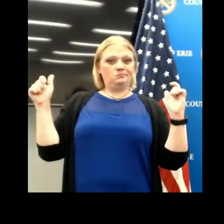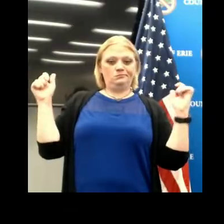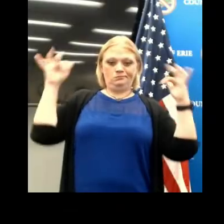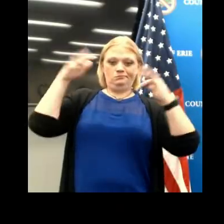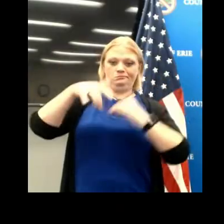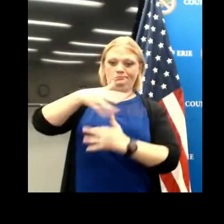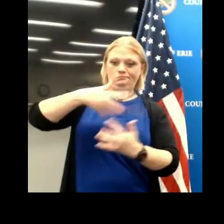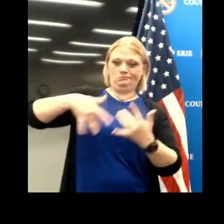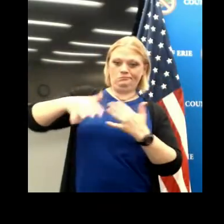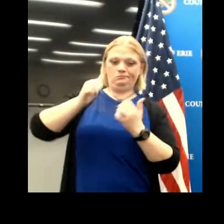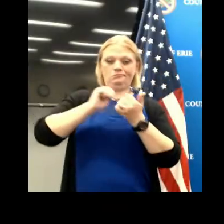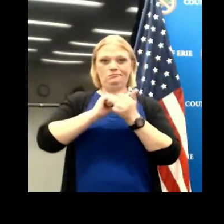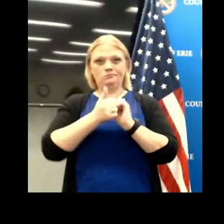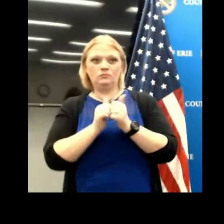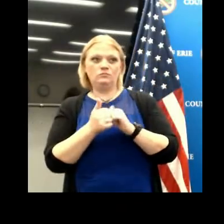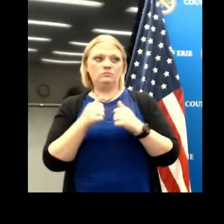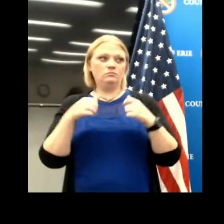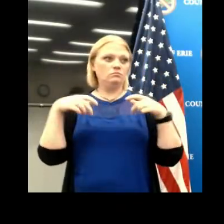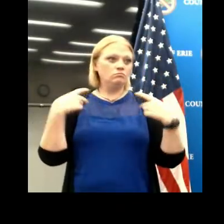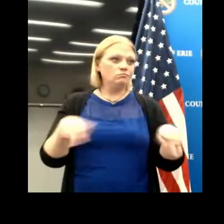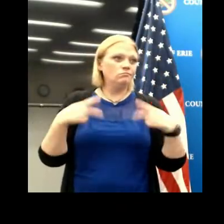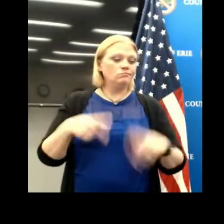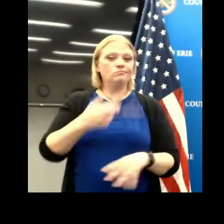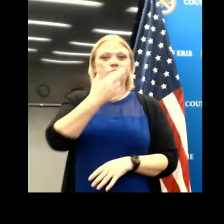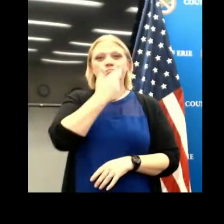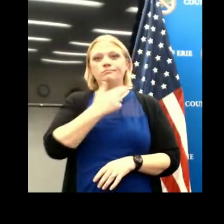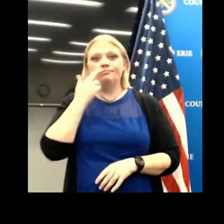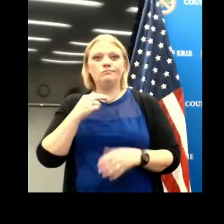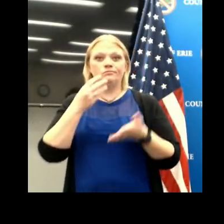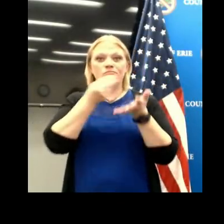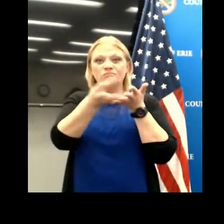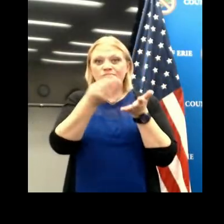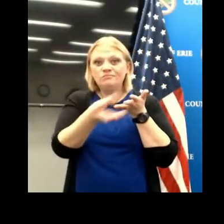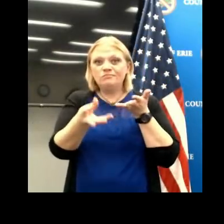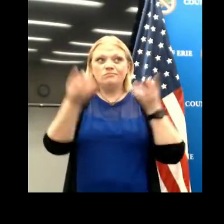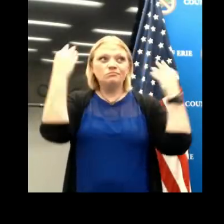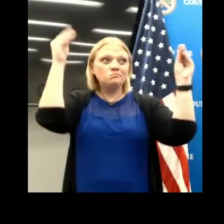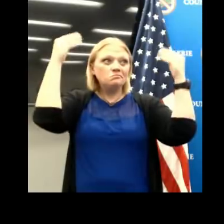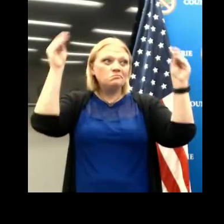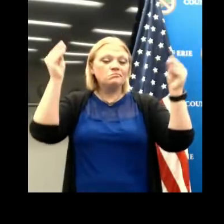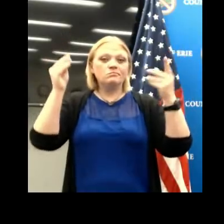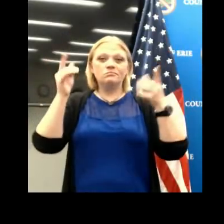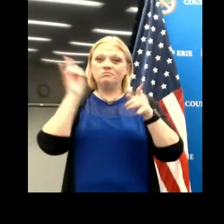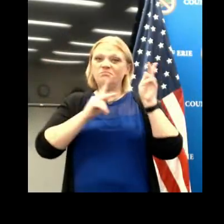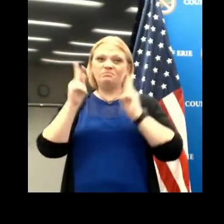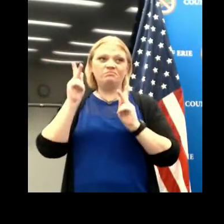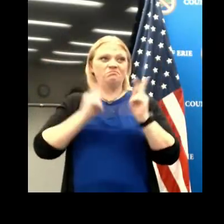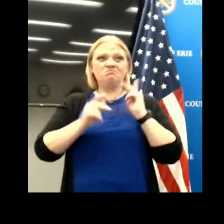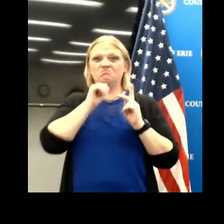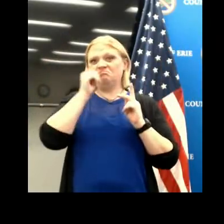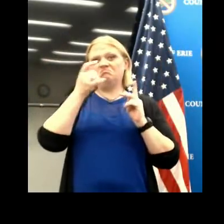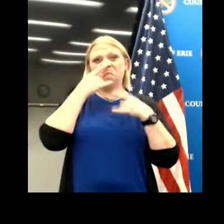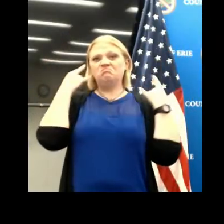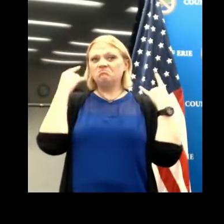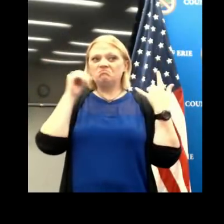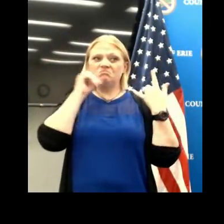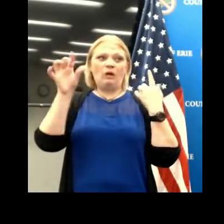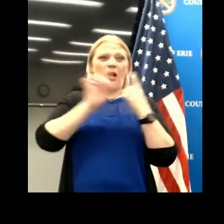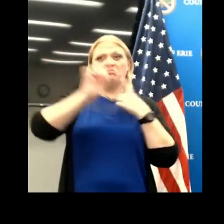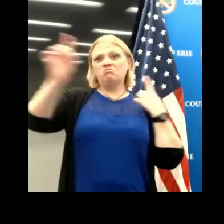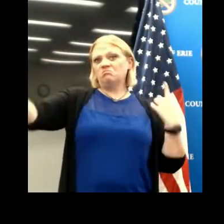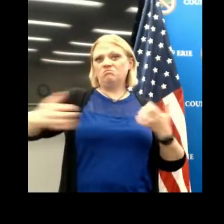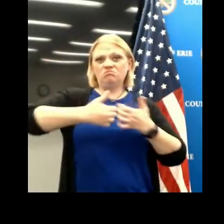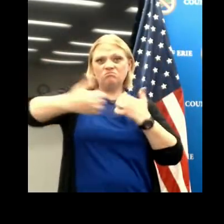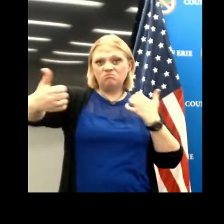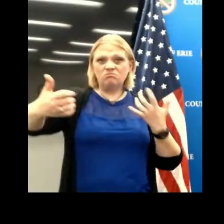with sports, parties, restaurants, shopping. People aren't masking. People aren't physical distancing.